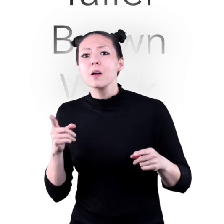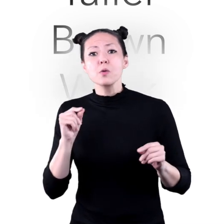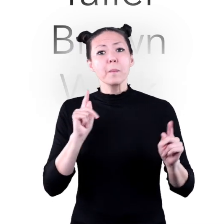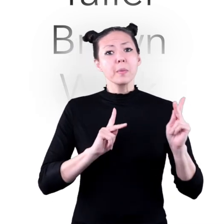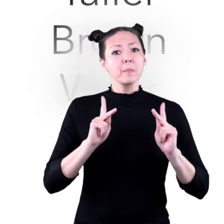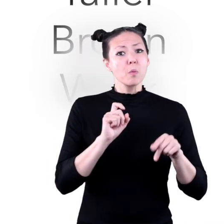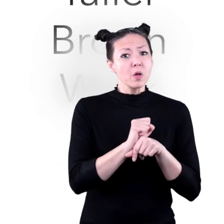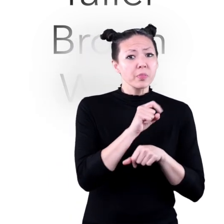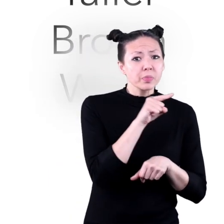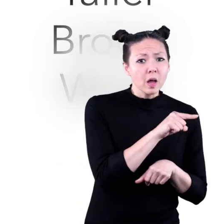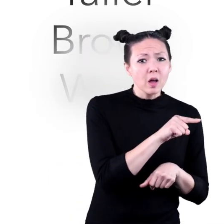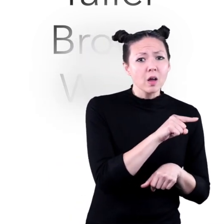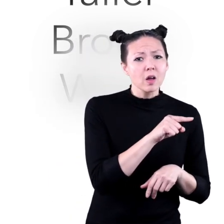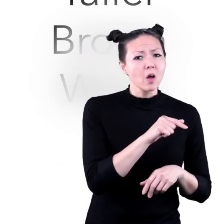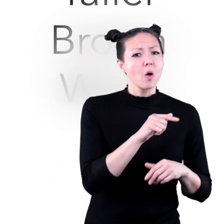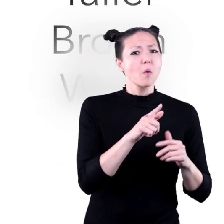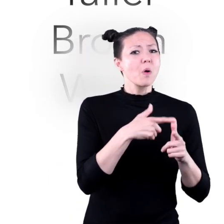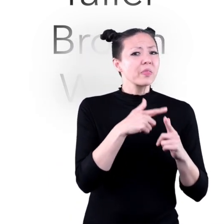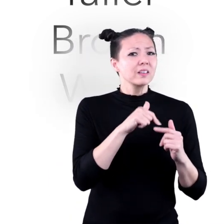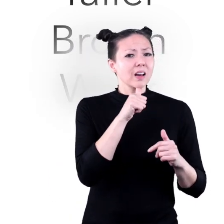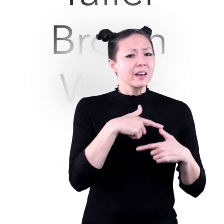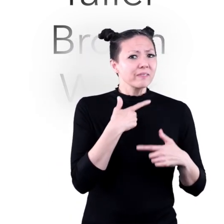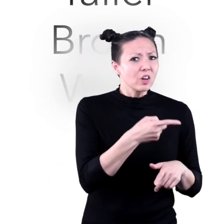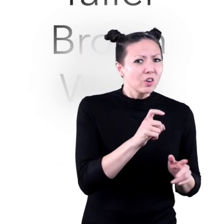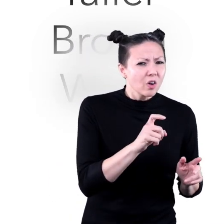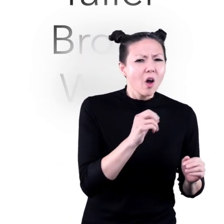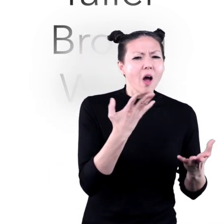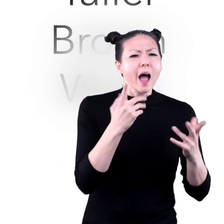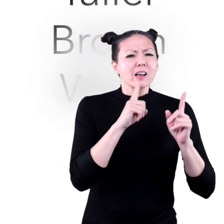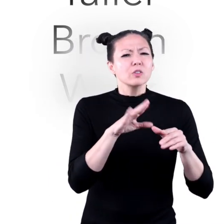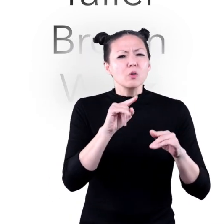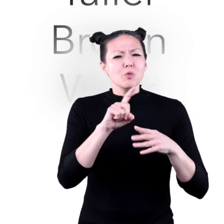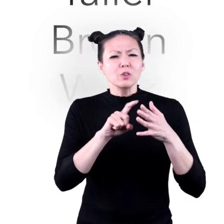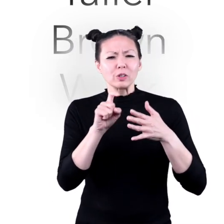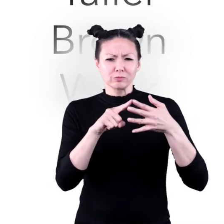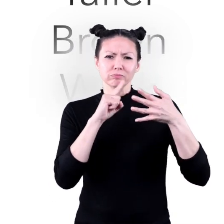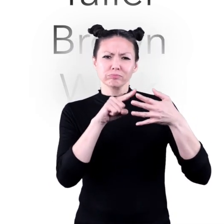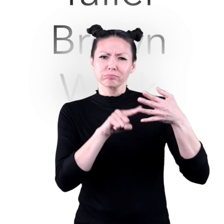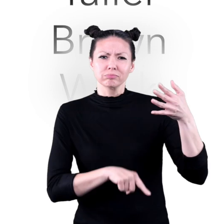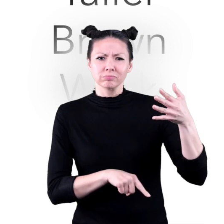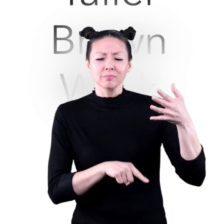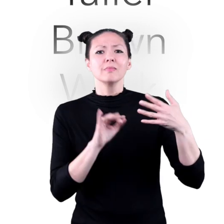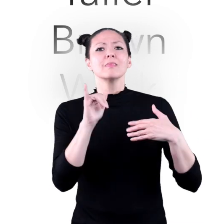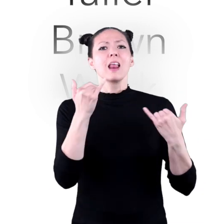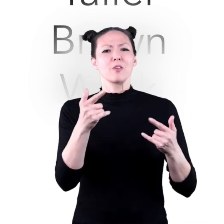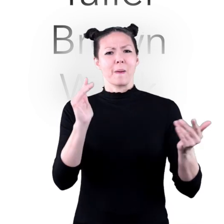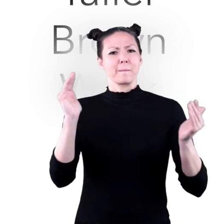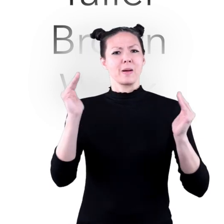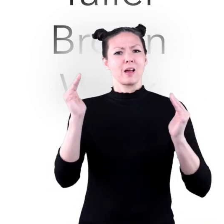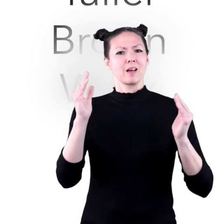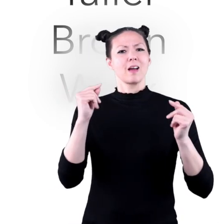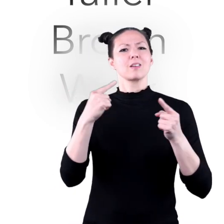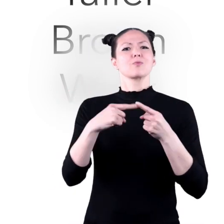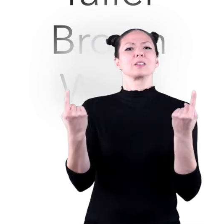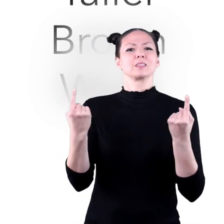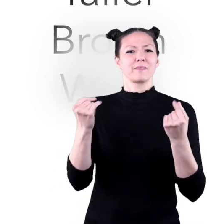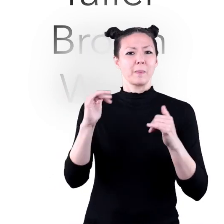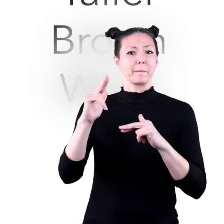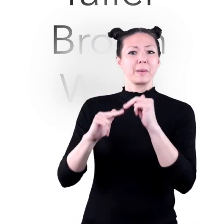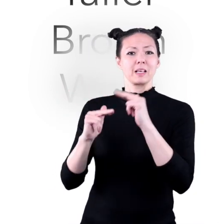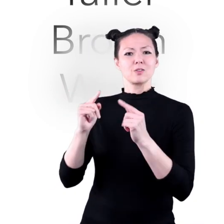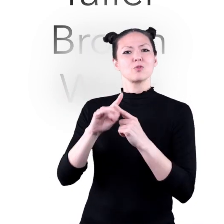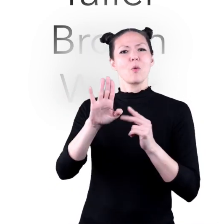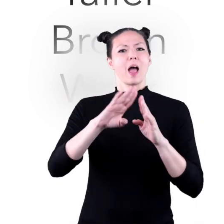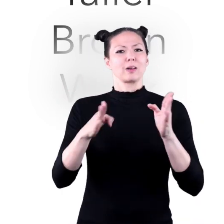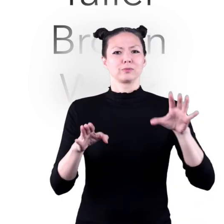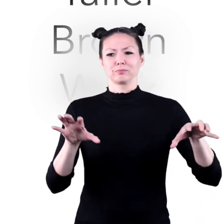people go to work there rather than live there? By answering all those questions, you've just compared and contrasted that building